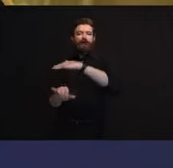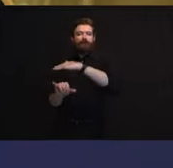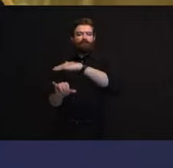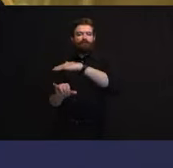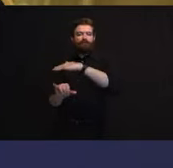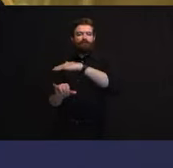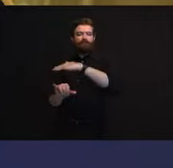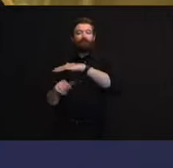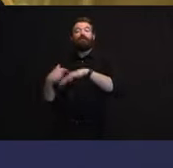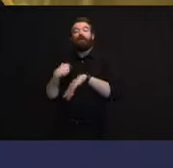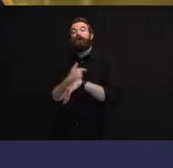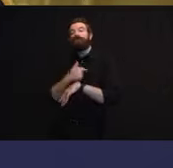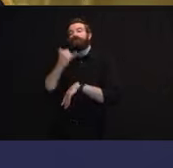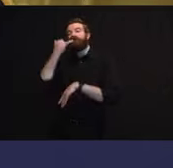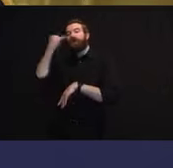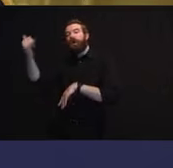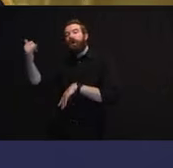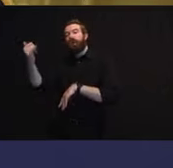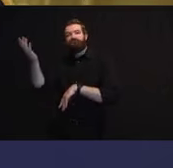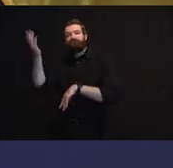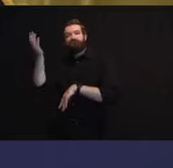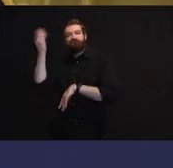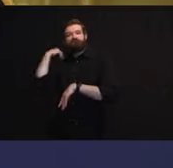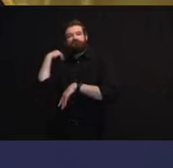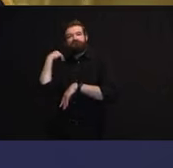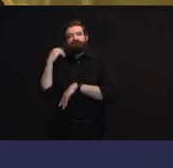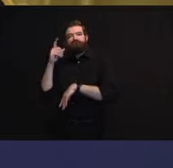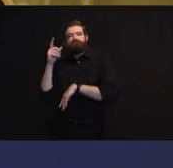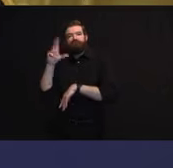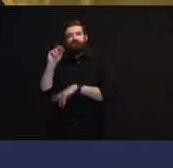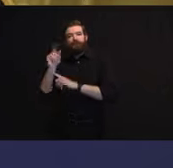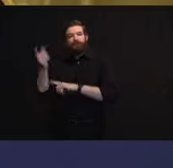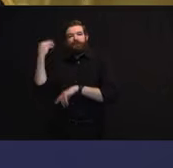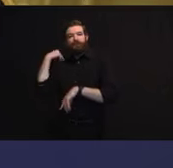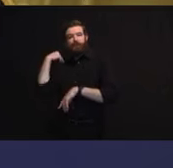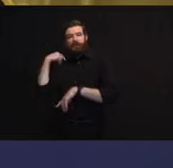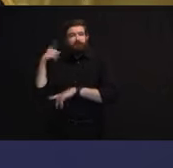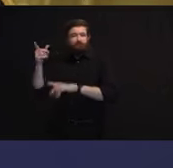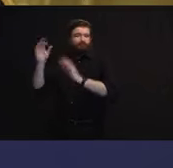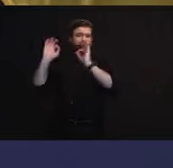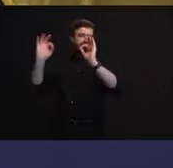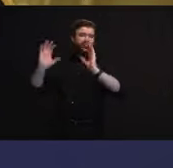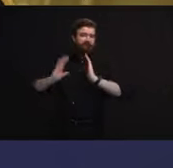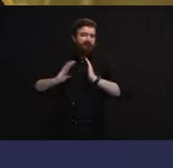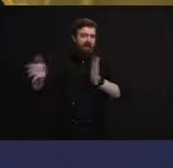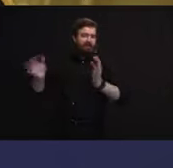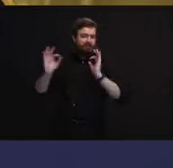and in great form, and I'll leave it there. Thank you. Sir, give us 1 sec.